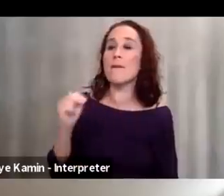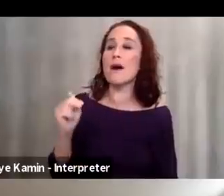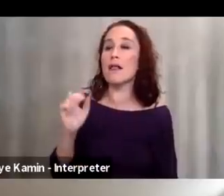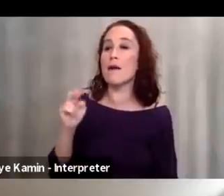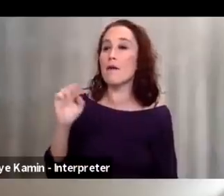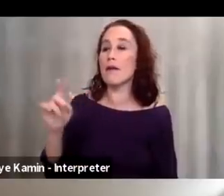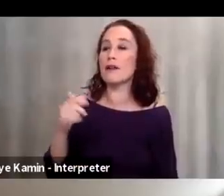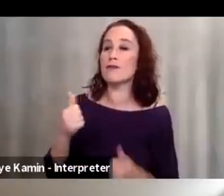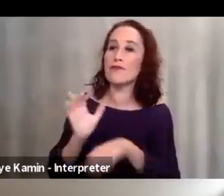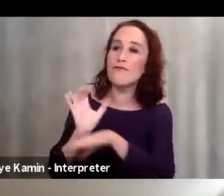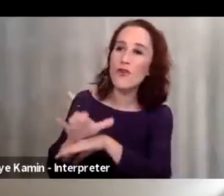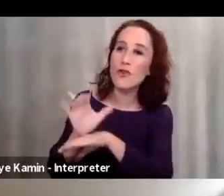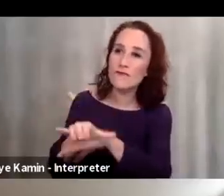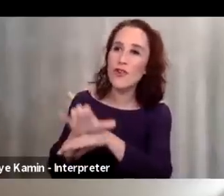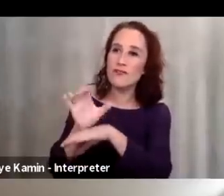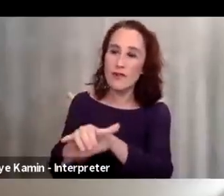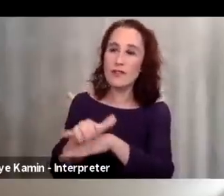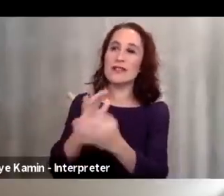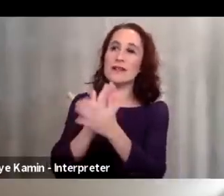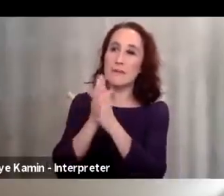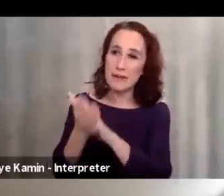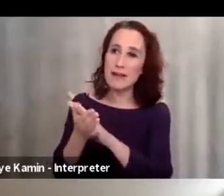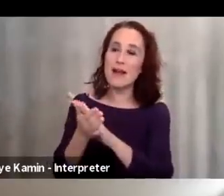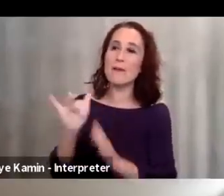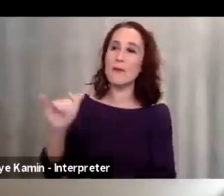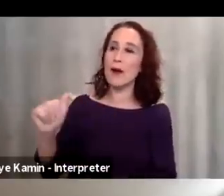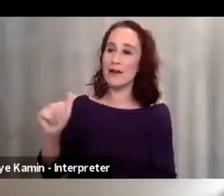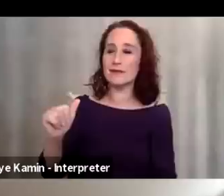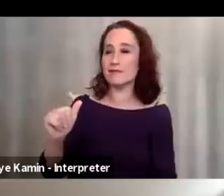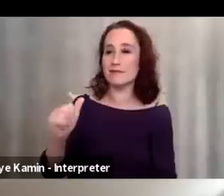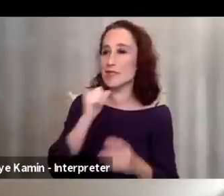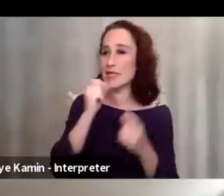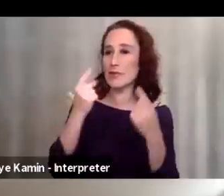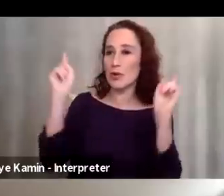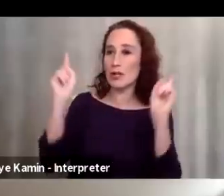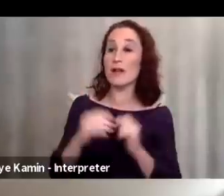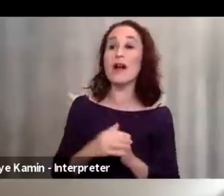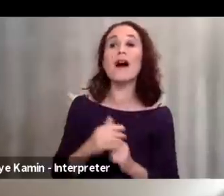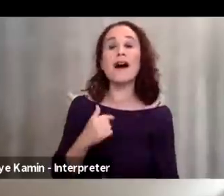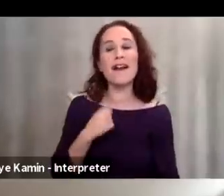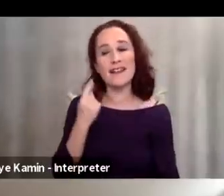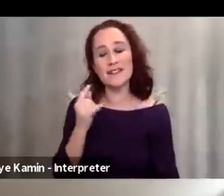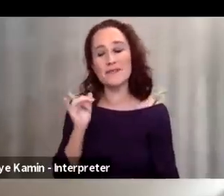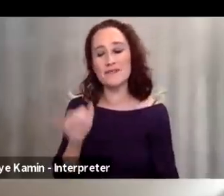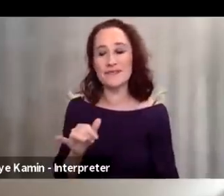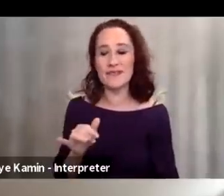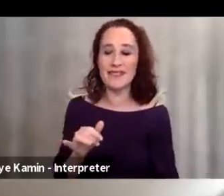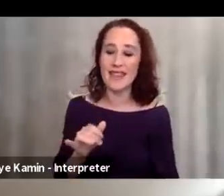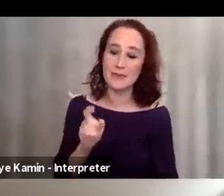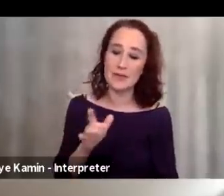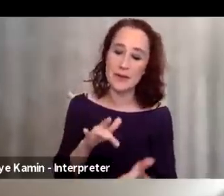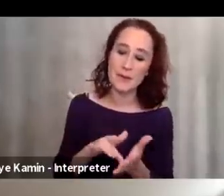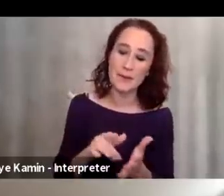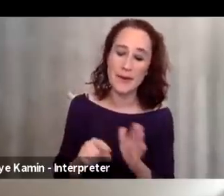a young adult. I kept trying and trying, and it just wouldn't work. And so then I realized this is meant to be a middle grade